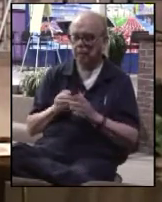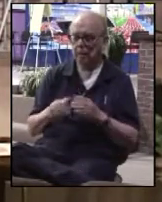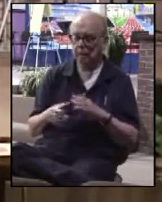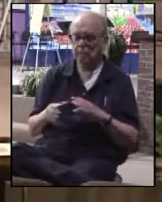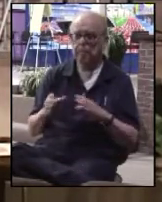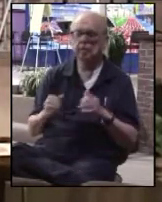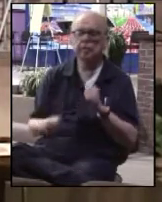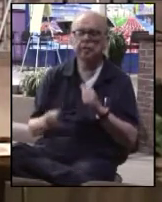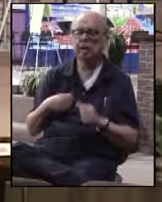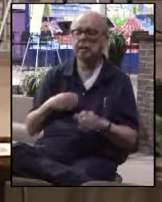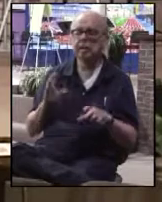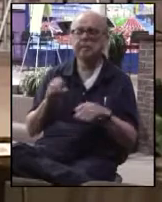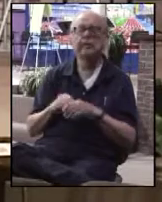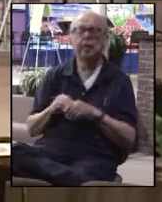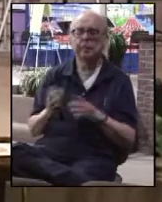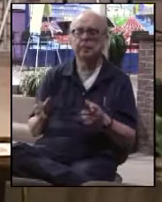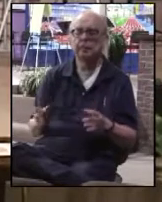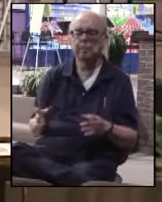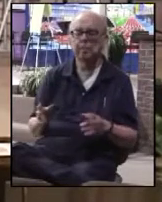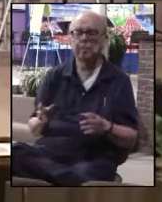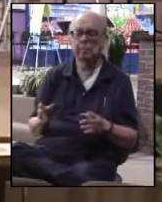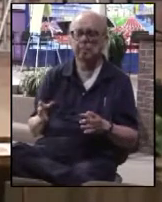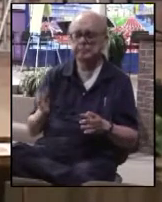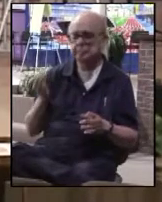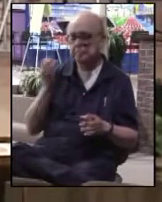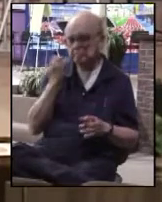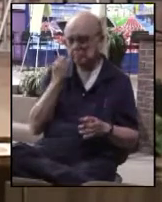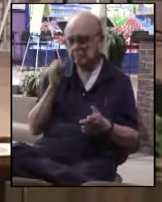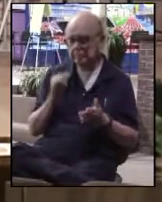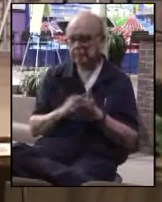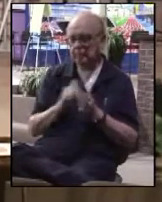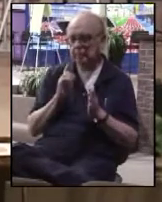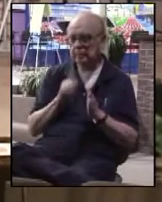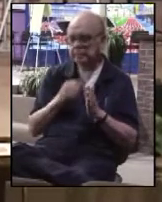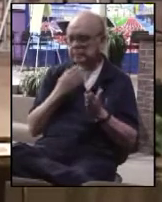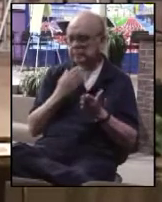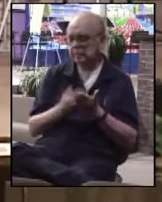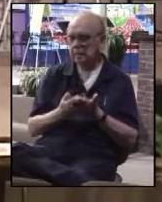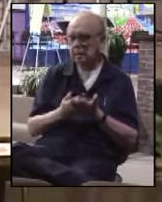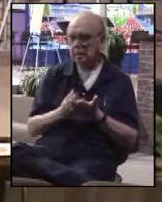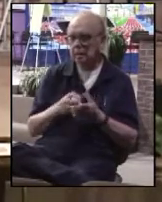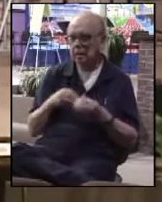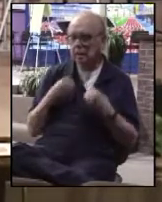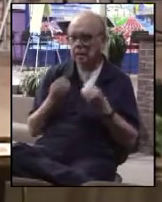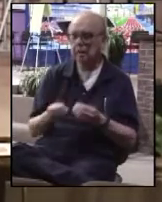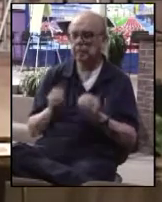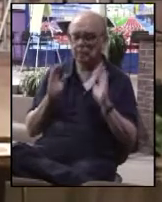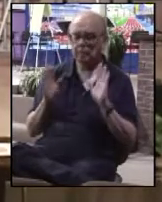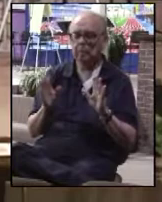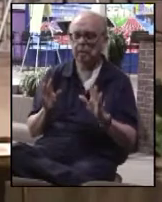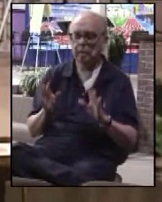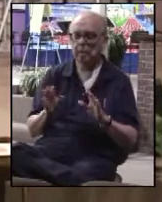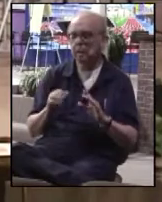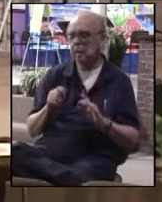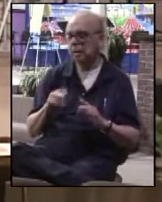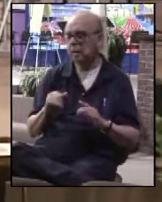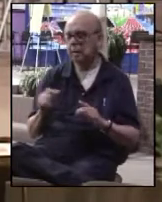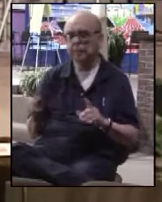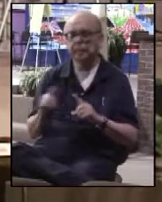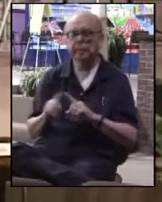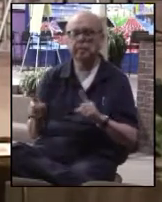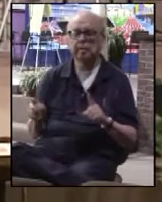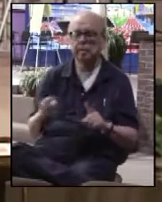participate if that moment is good did I give it an excellent rating I go to yelp and I say okay